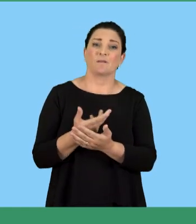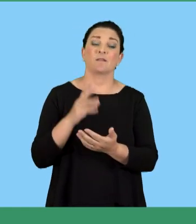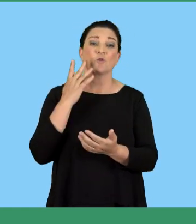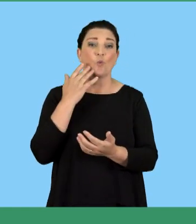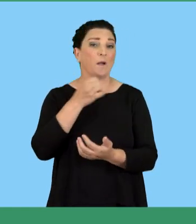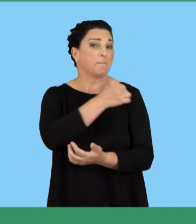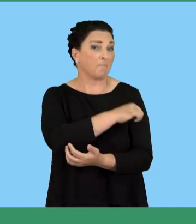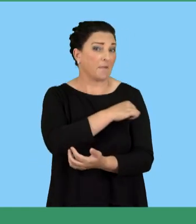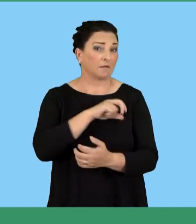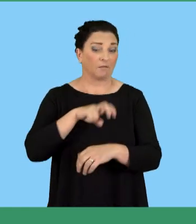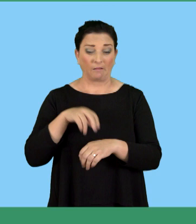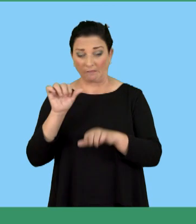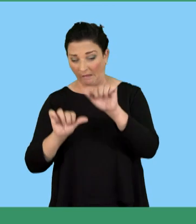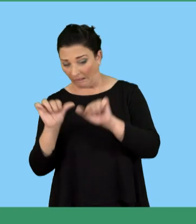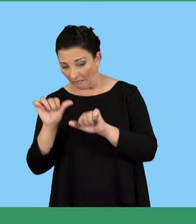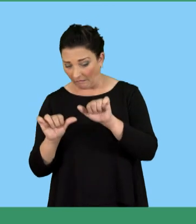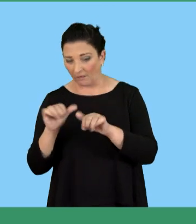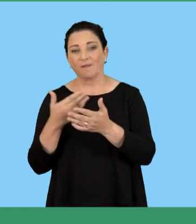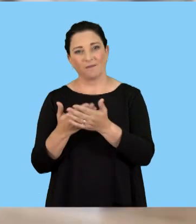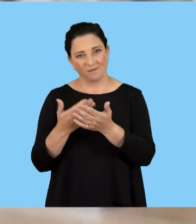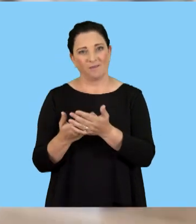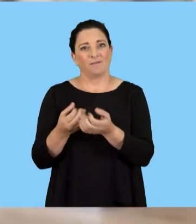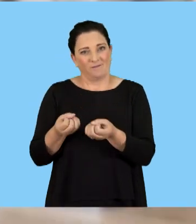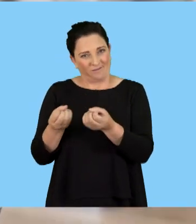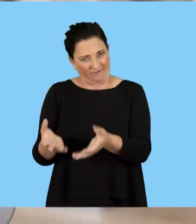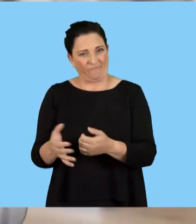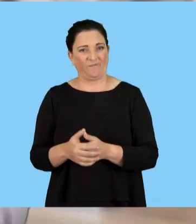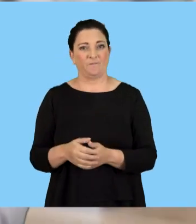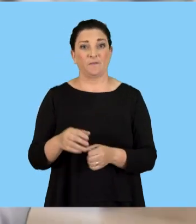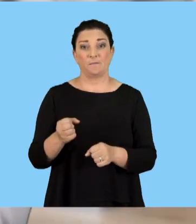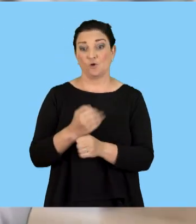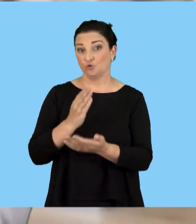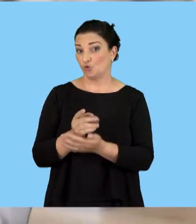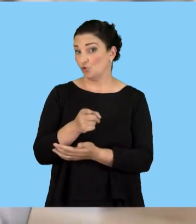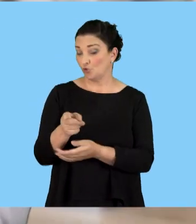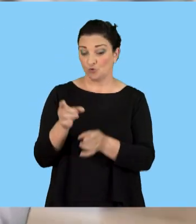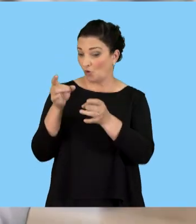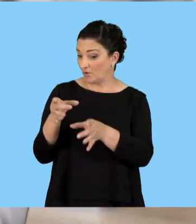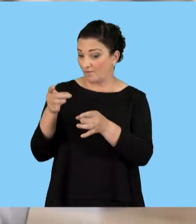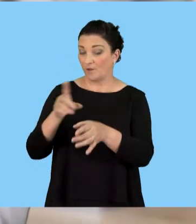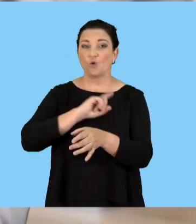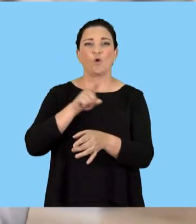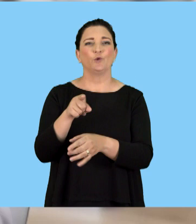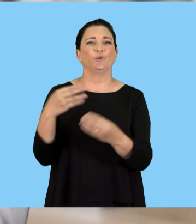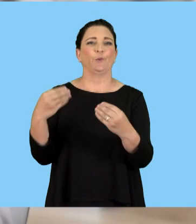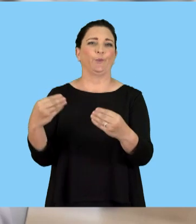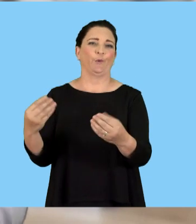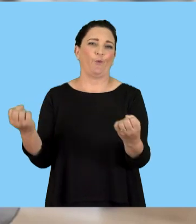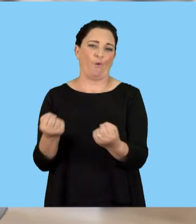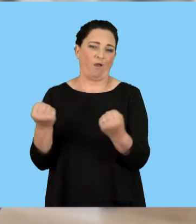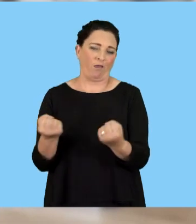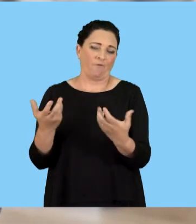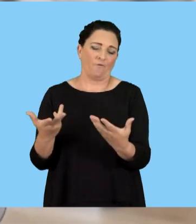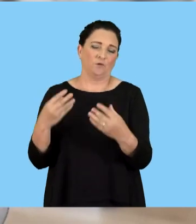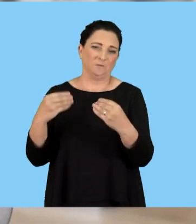medical examination that can be there to make sure that you do not get affected while you are working for the business.